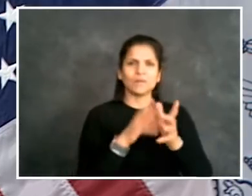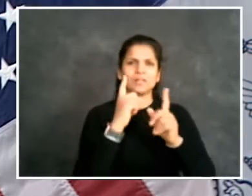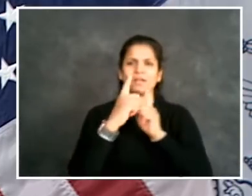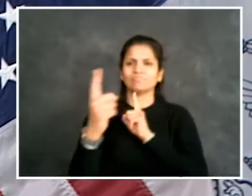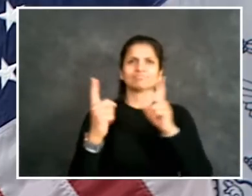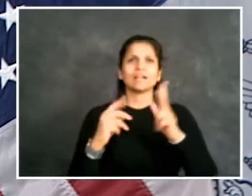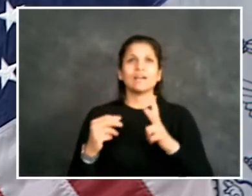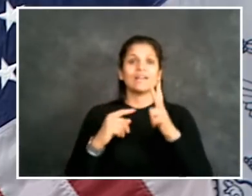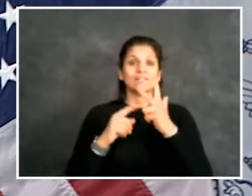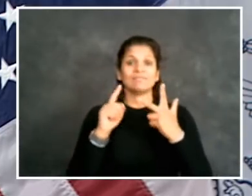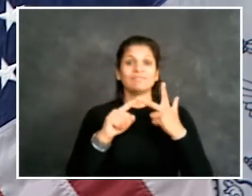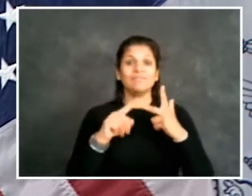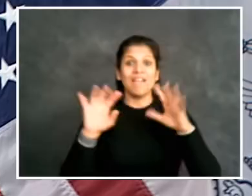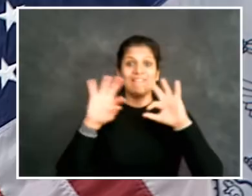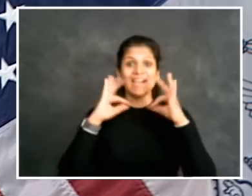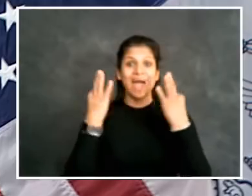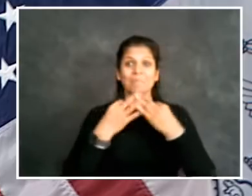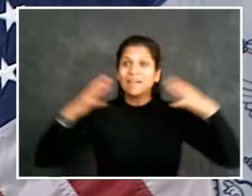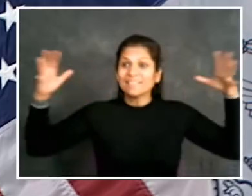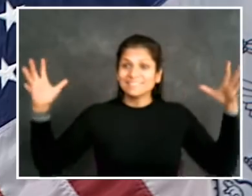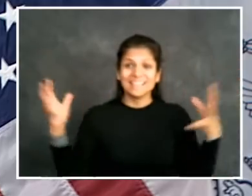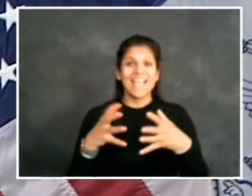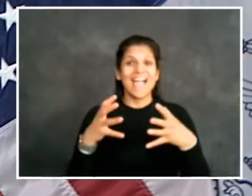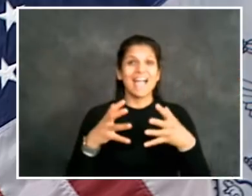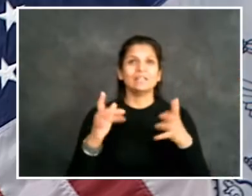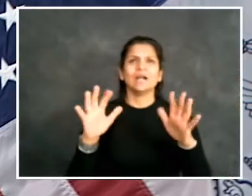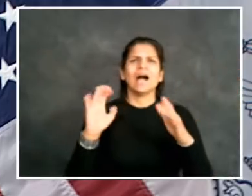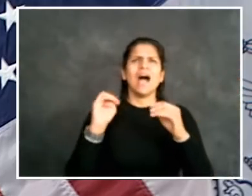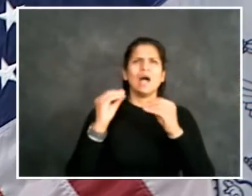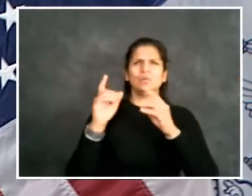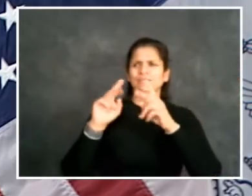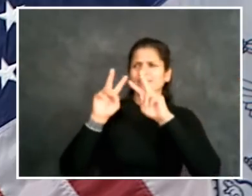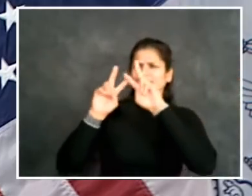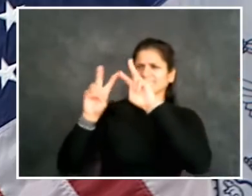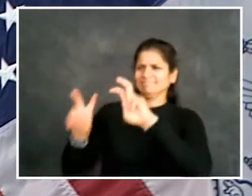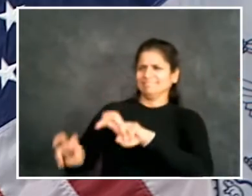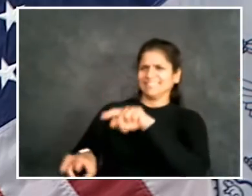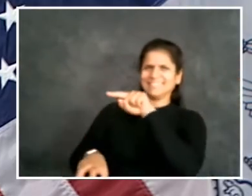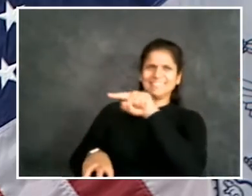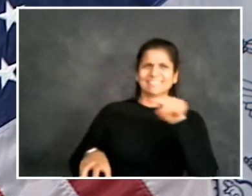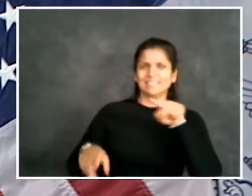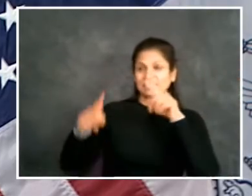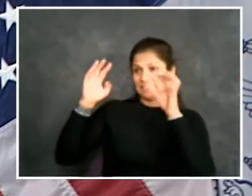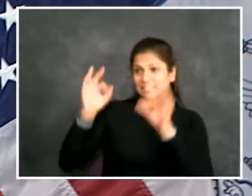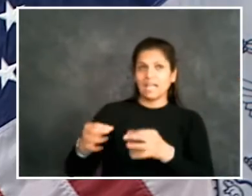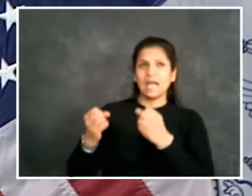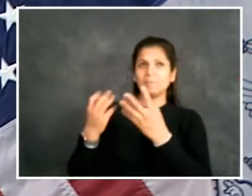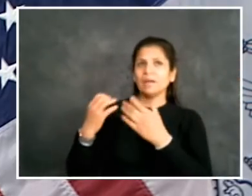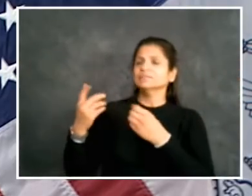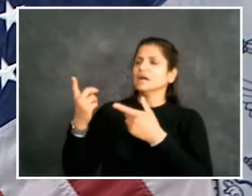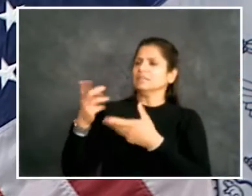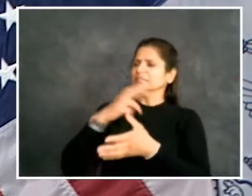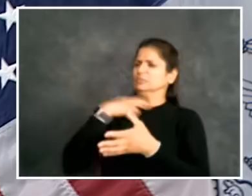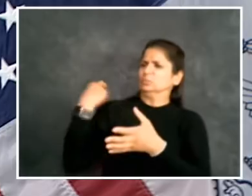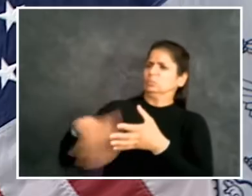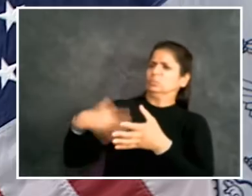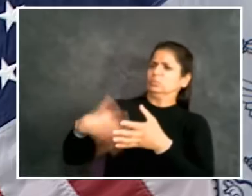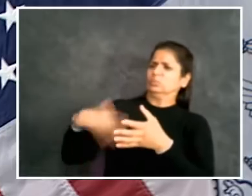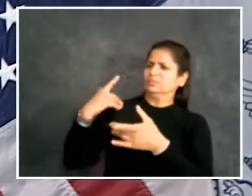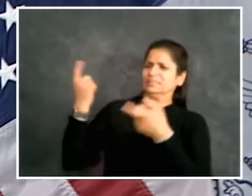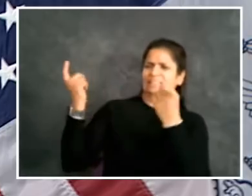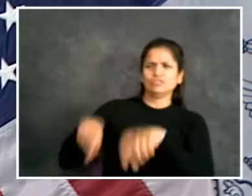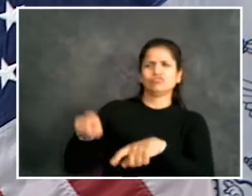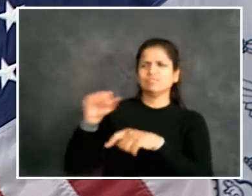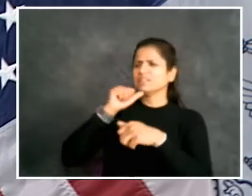when does the city decide to give New Yorkers some kind of break, some kind of